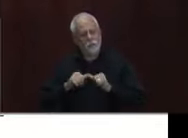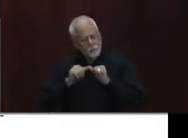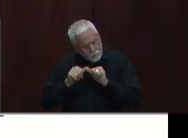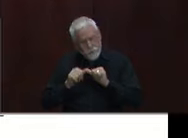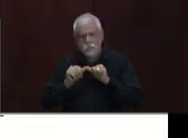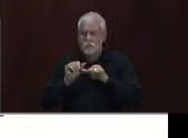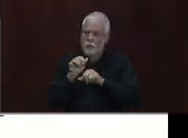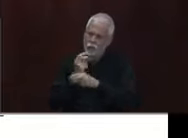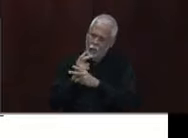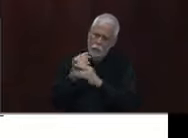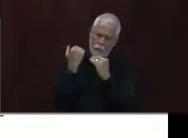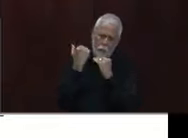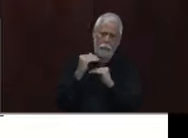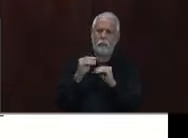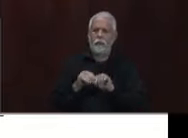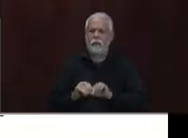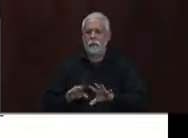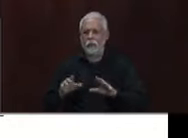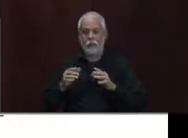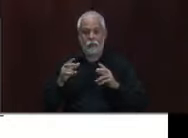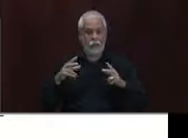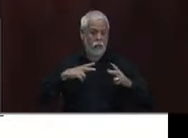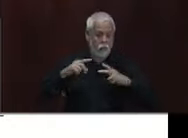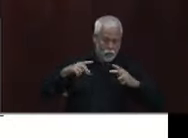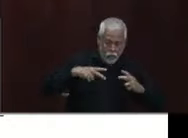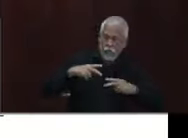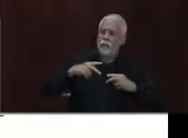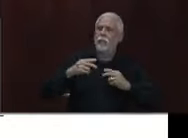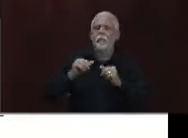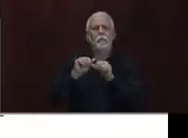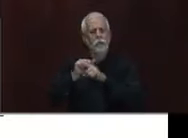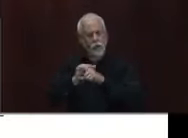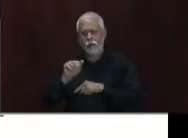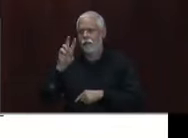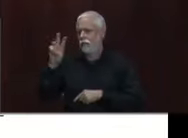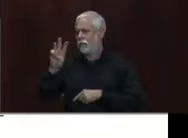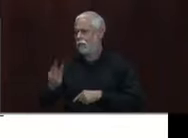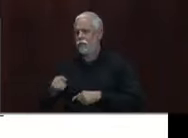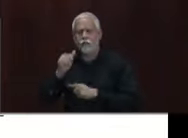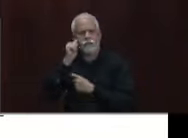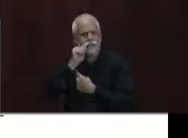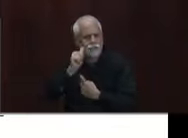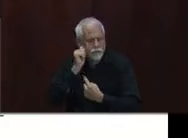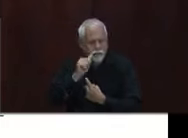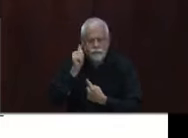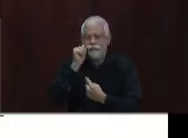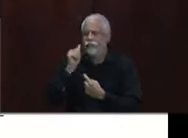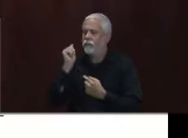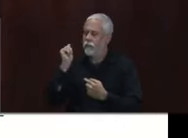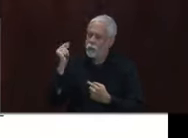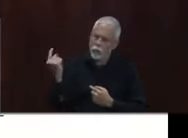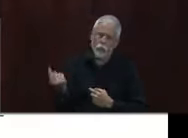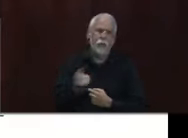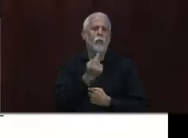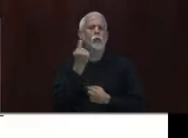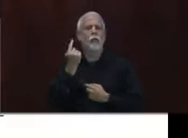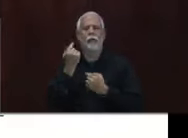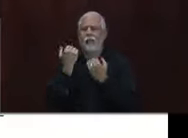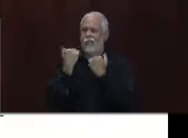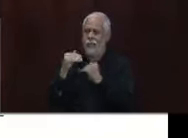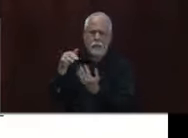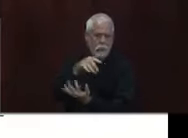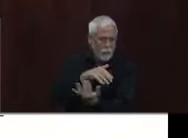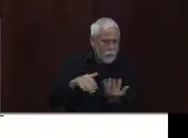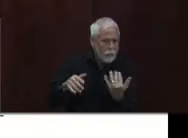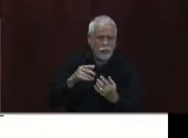this holiday and every day after. Please practice the 3 W's every day, every time. Please limit your